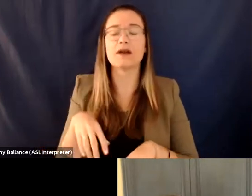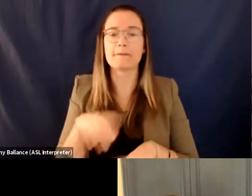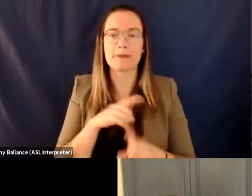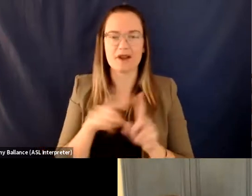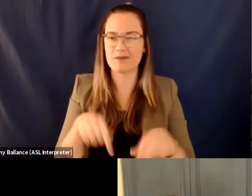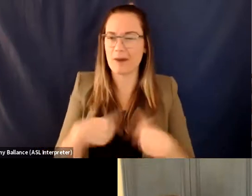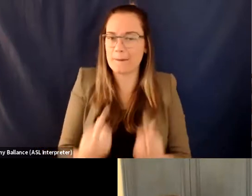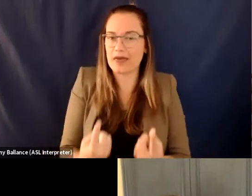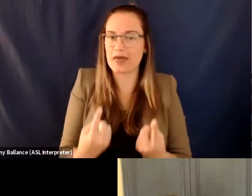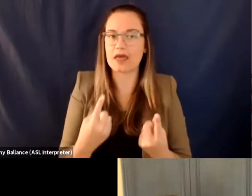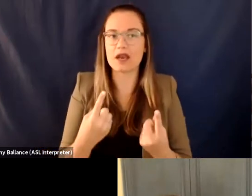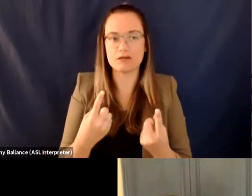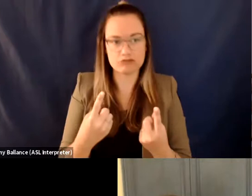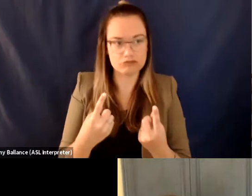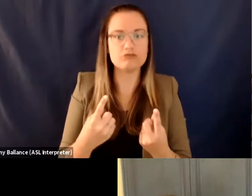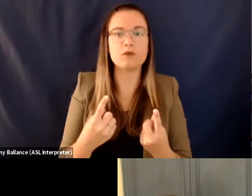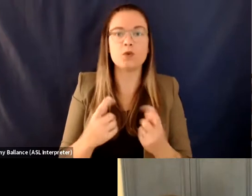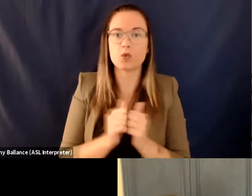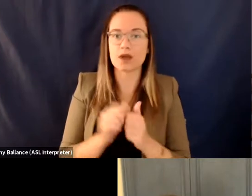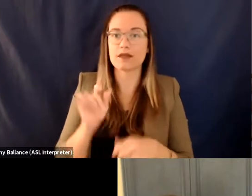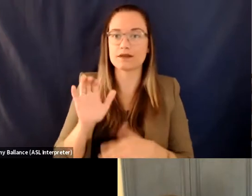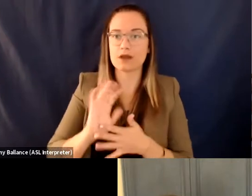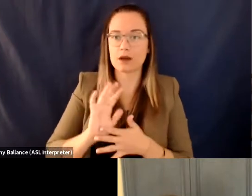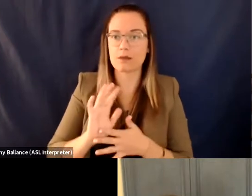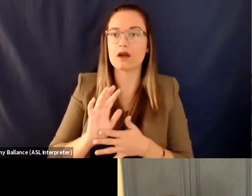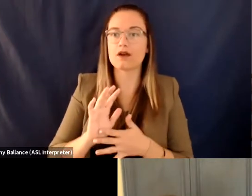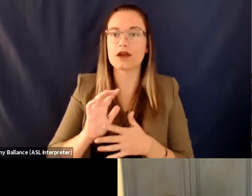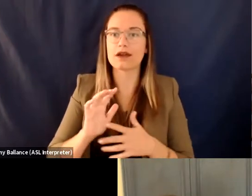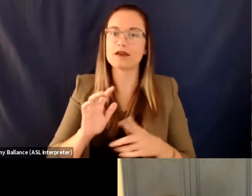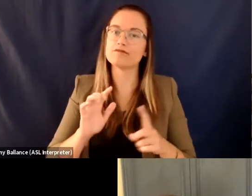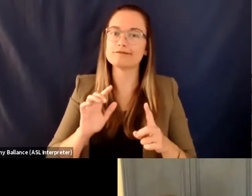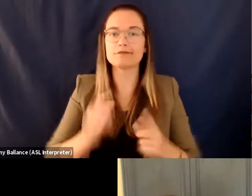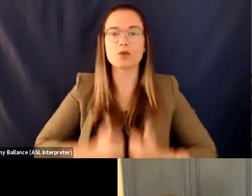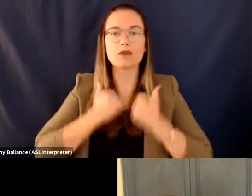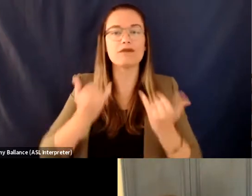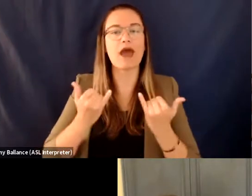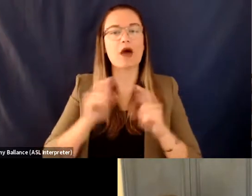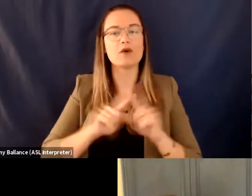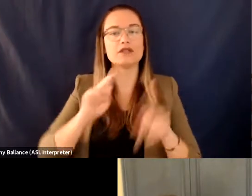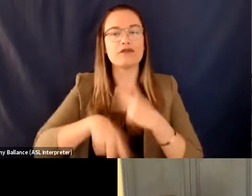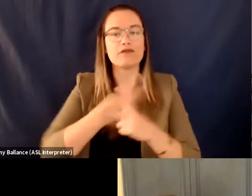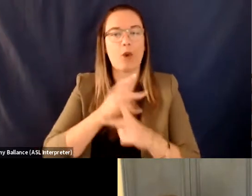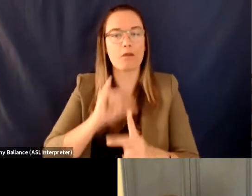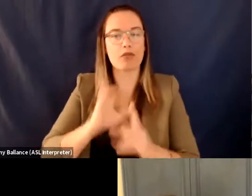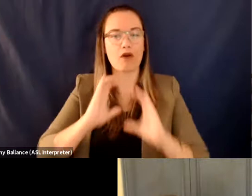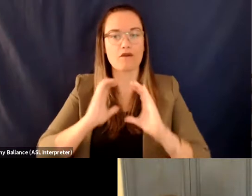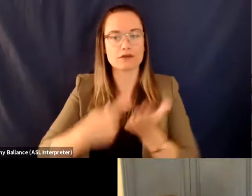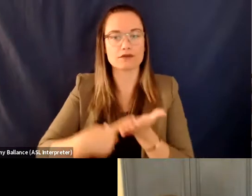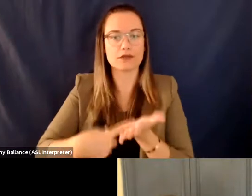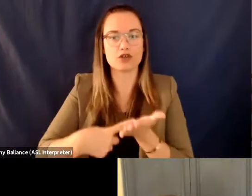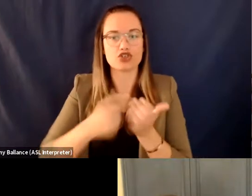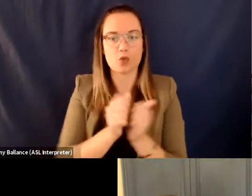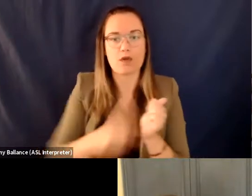the, you know, as is true with documentary, I think that we've made in the past, they sort of live now in a different form, and this conversation that we can have with all of